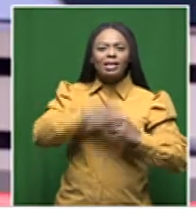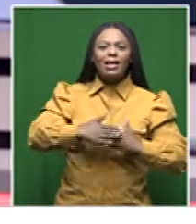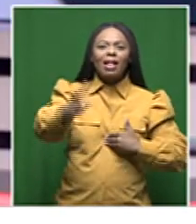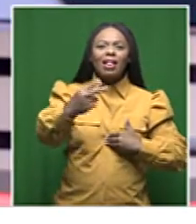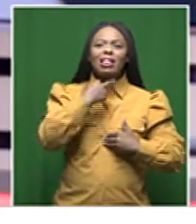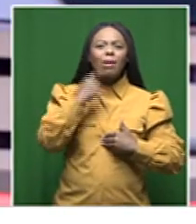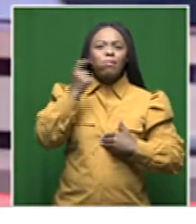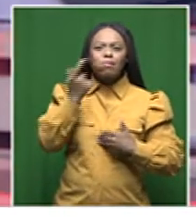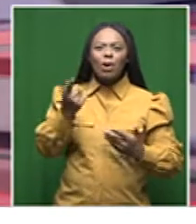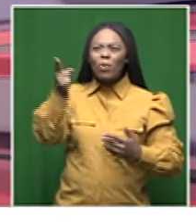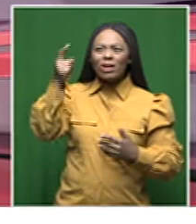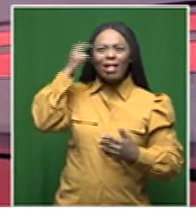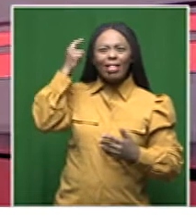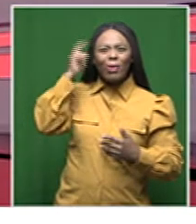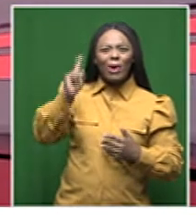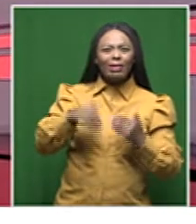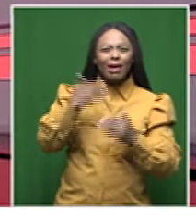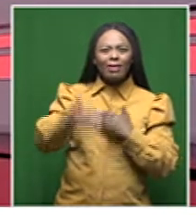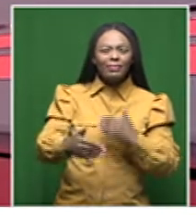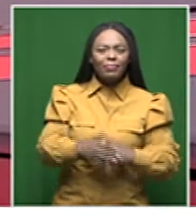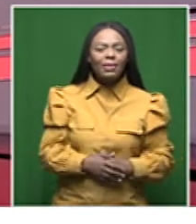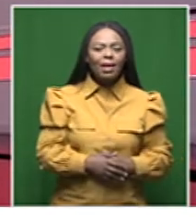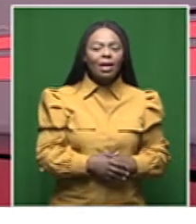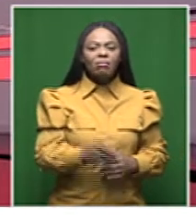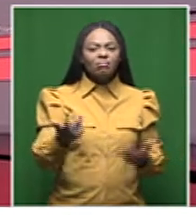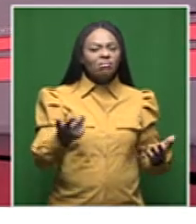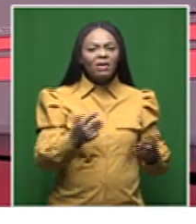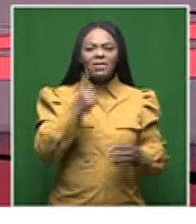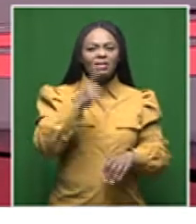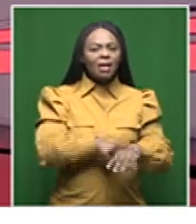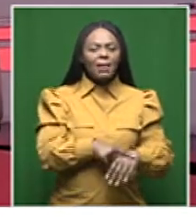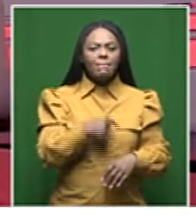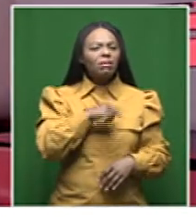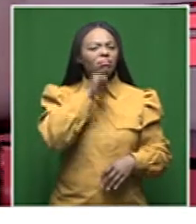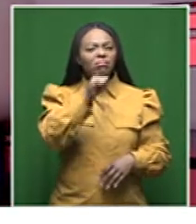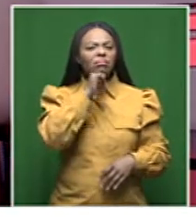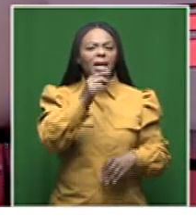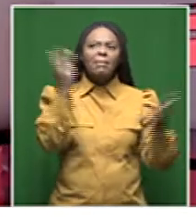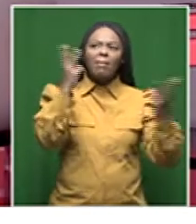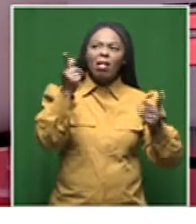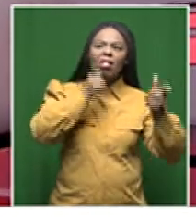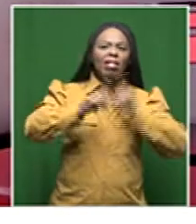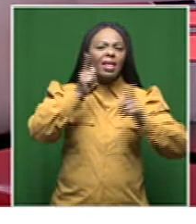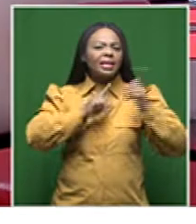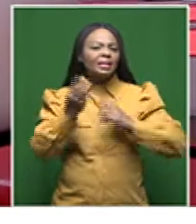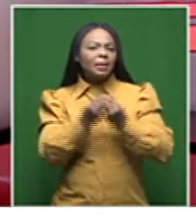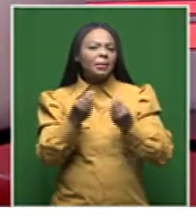At first, it didn't matter kangago what people were saying,